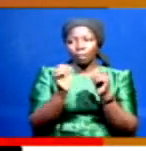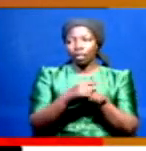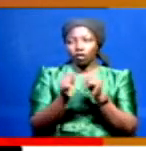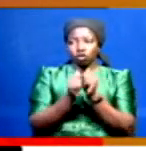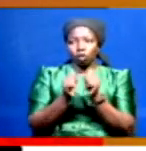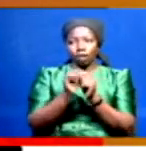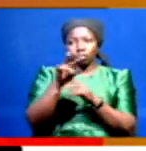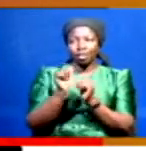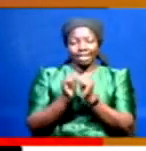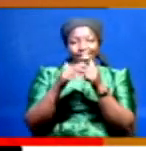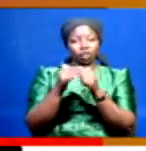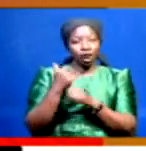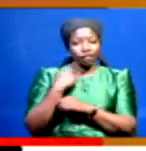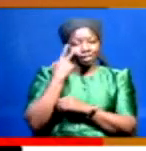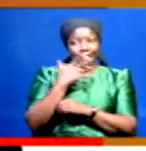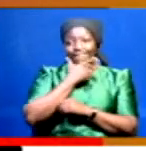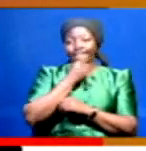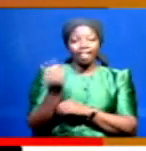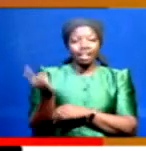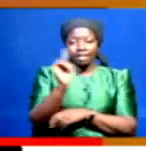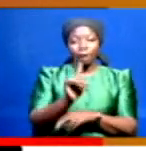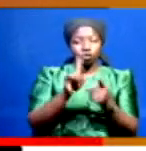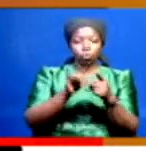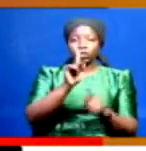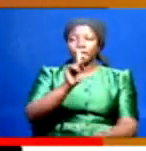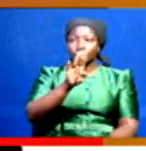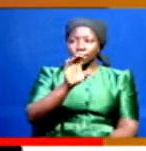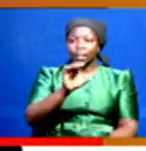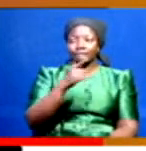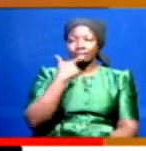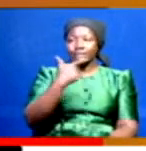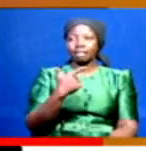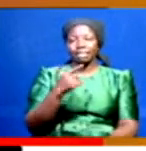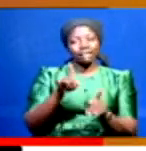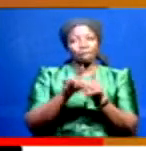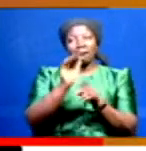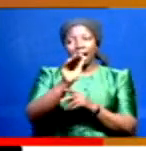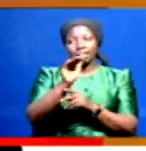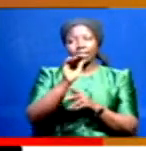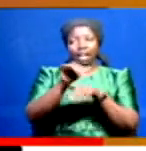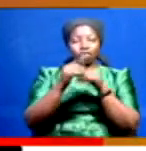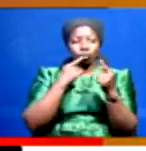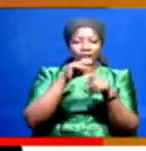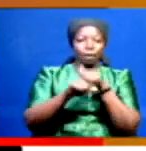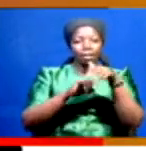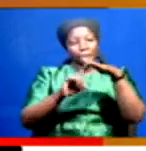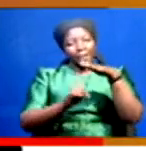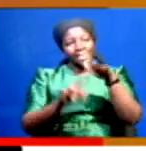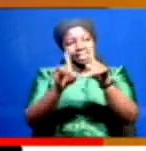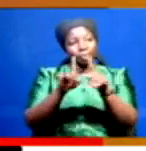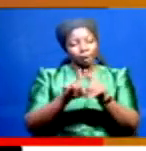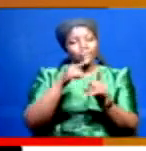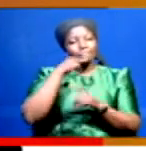October 2019. And you've seen that father came all the way here to the broadcasting house and he's saying and he's urging and talking about the ministries and even mentioning